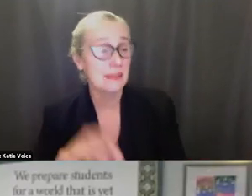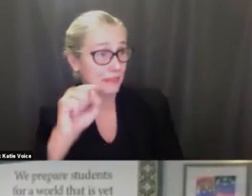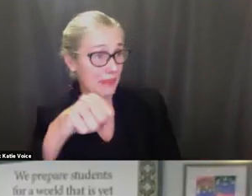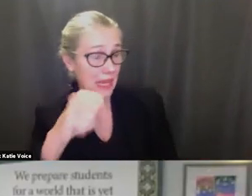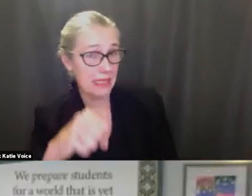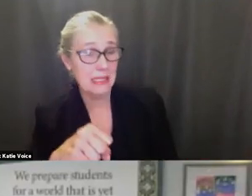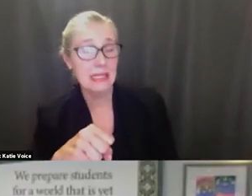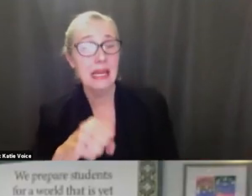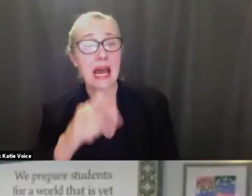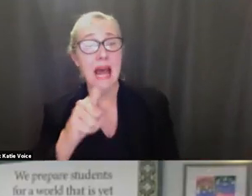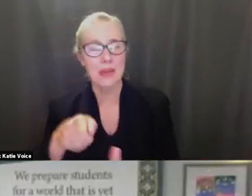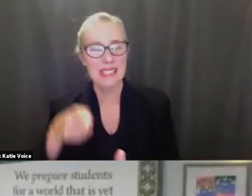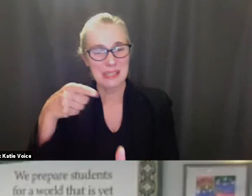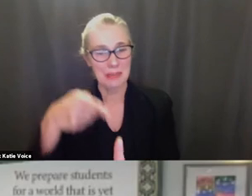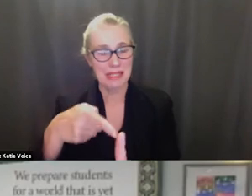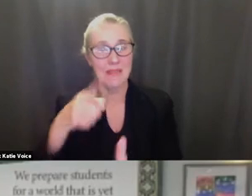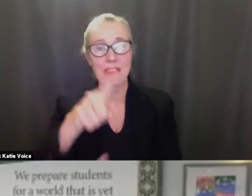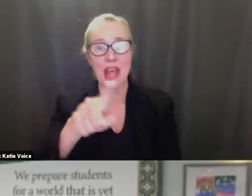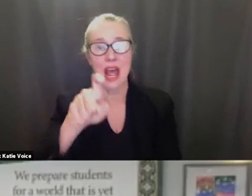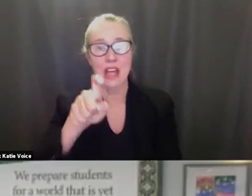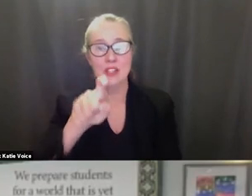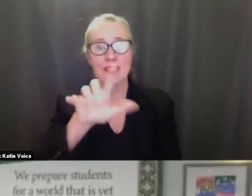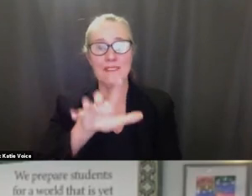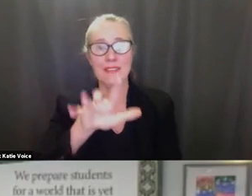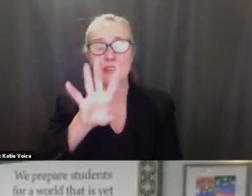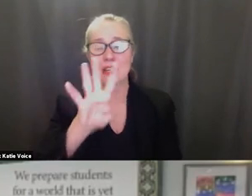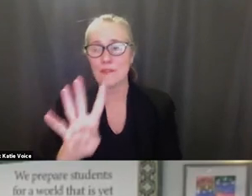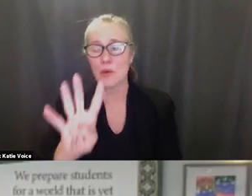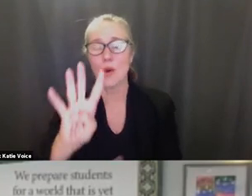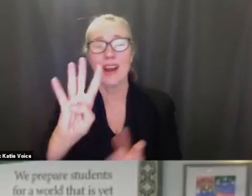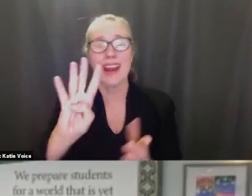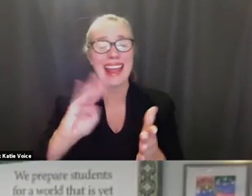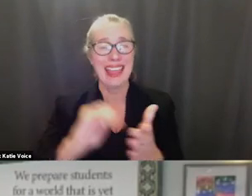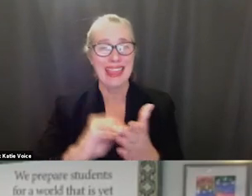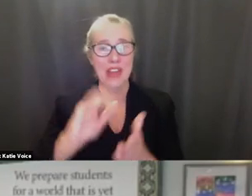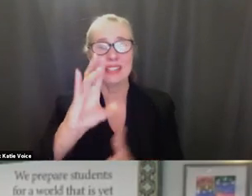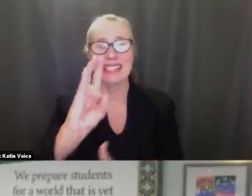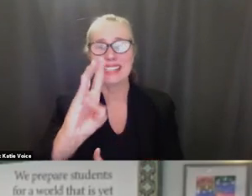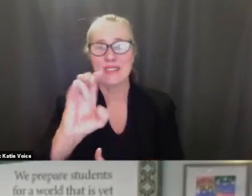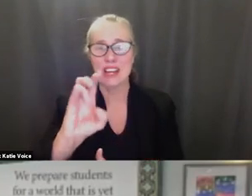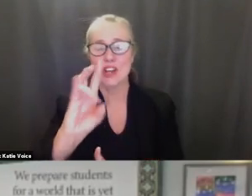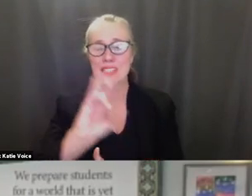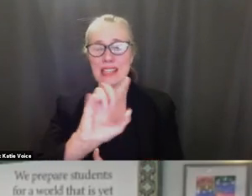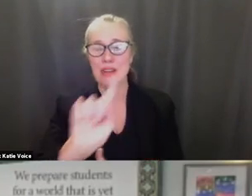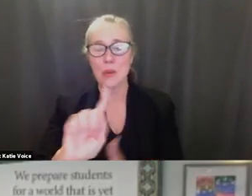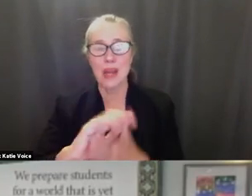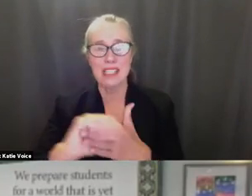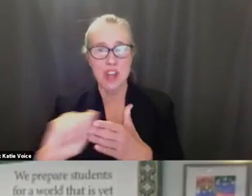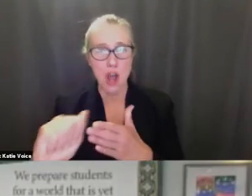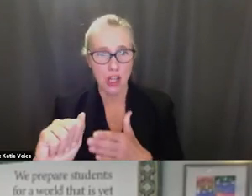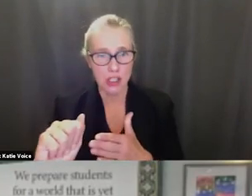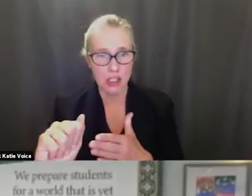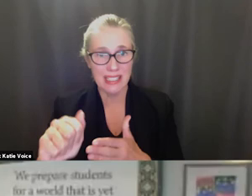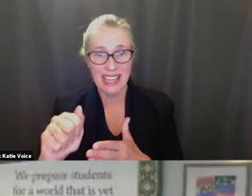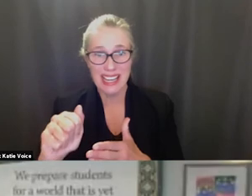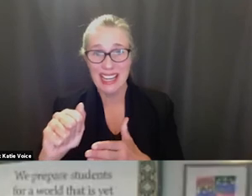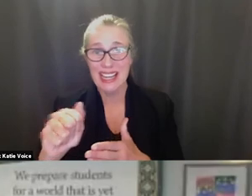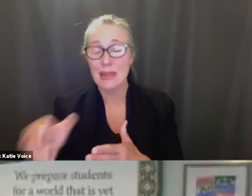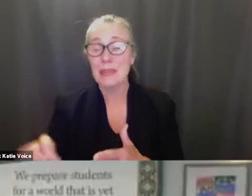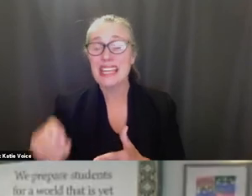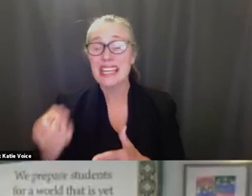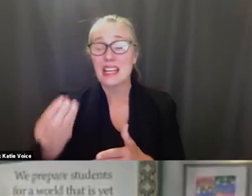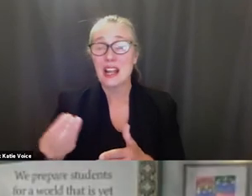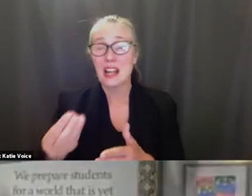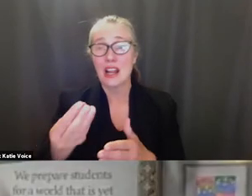that this 154 771 be allocated specifically to san marcos is that possible let me